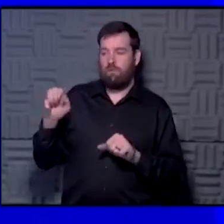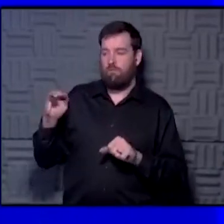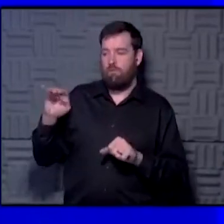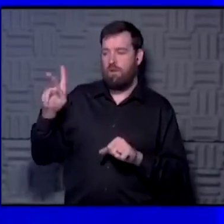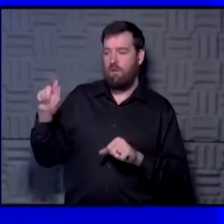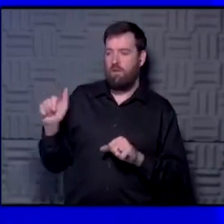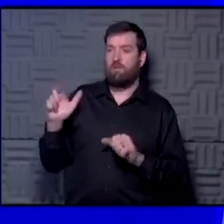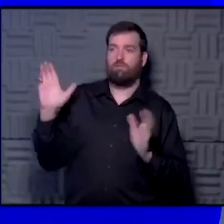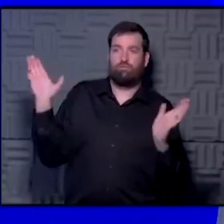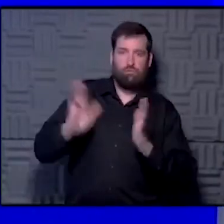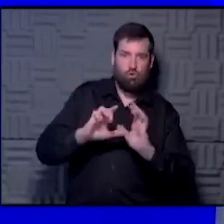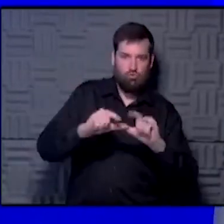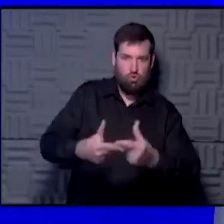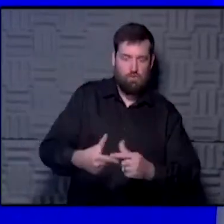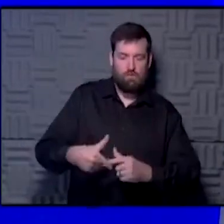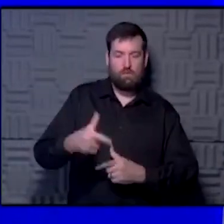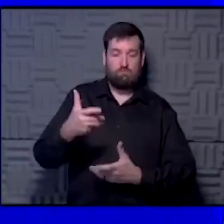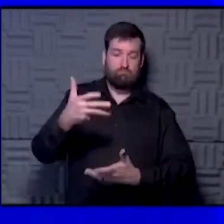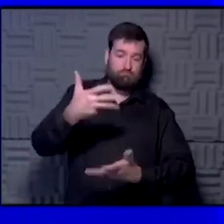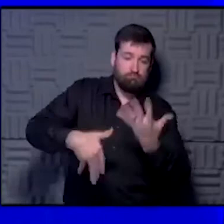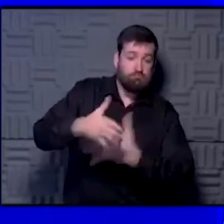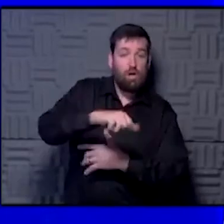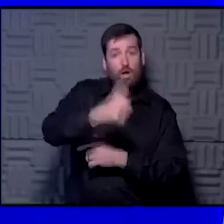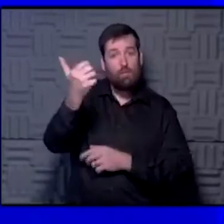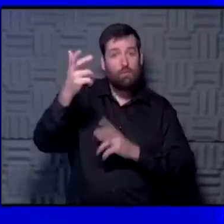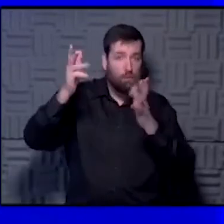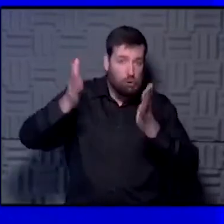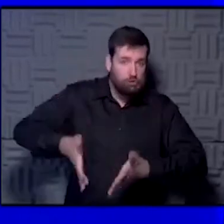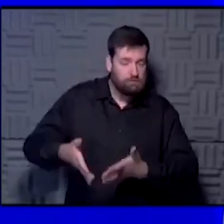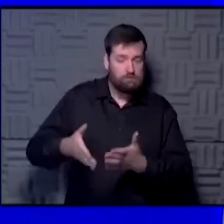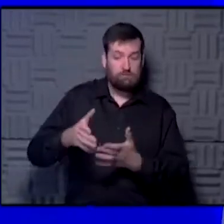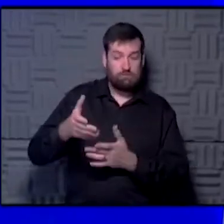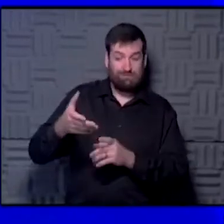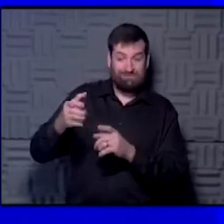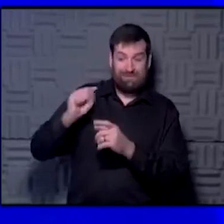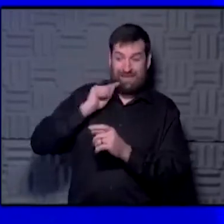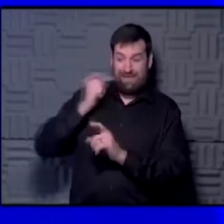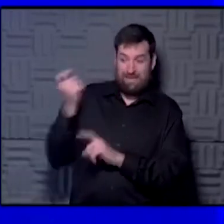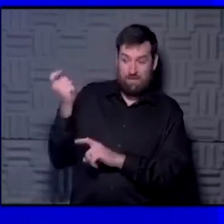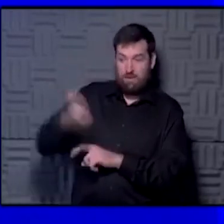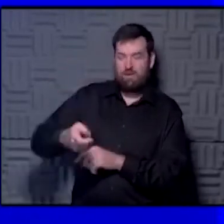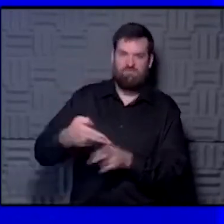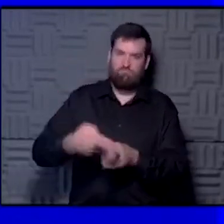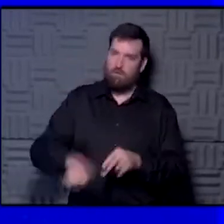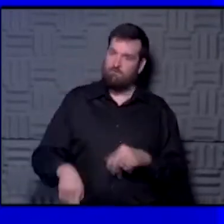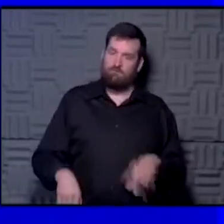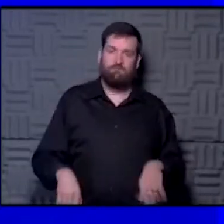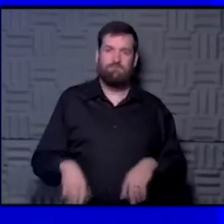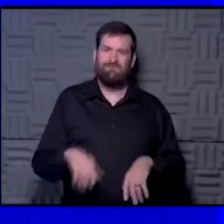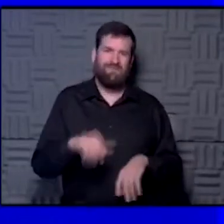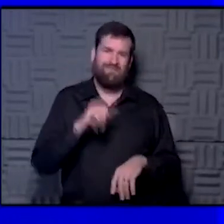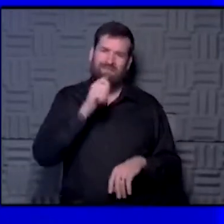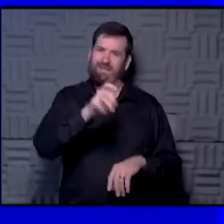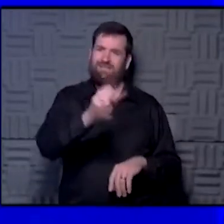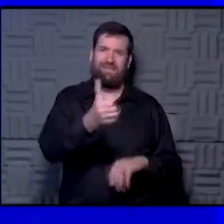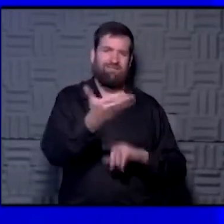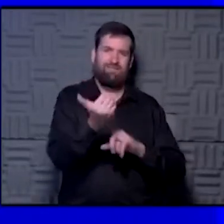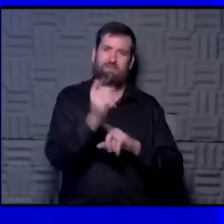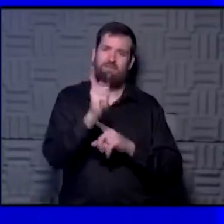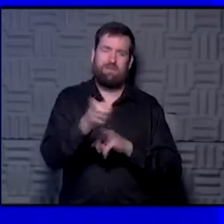have smaller groups, your interaction with that other person who you're getting candy from is going to be very brief, certainly not 10 or 15